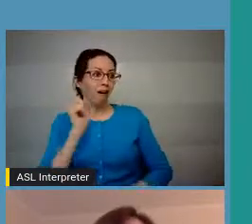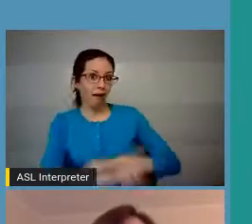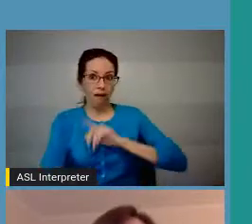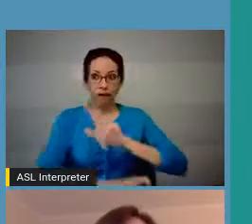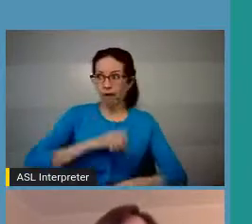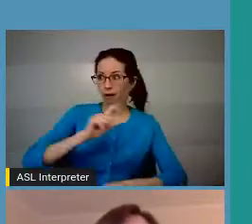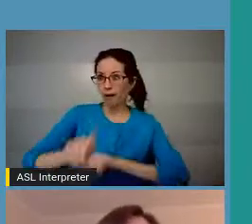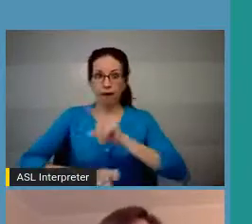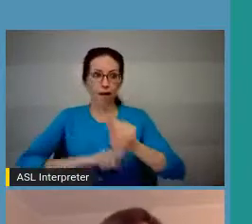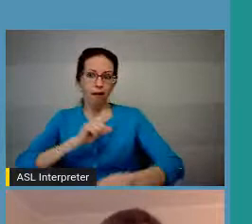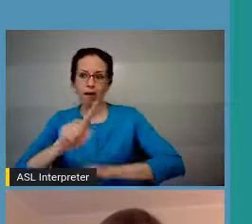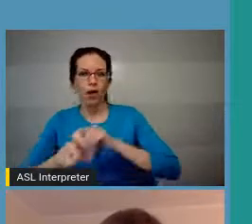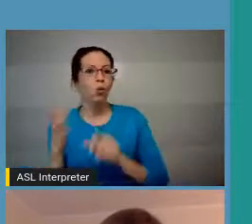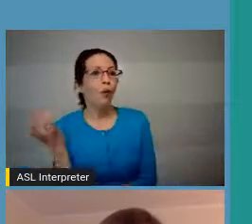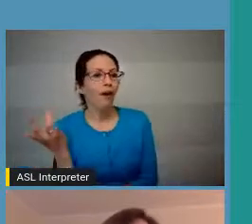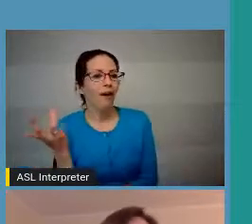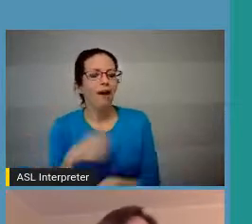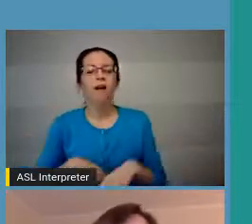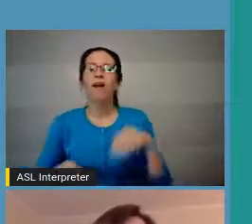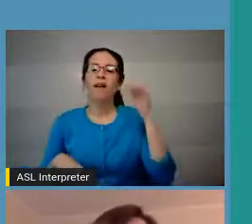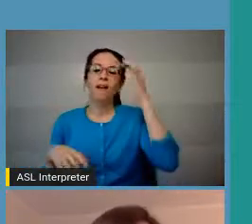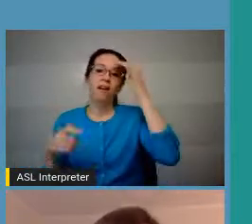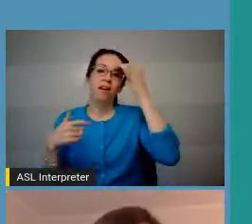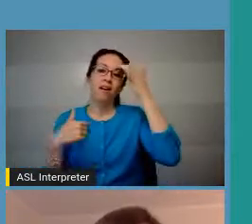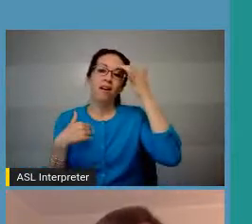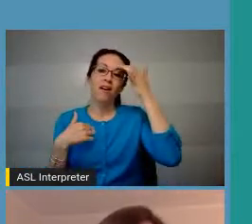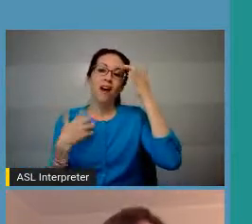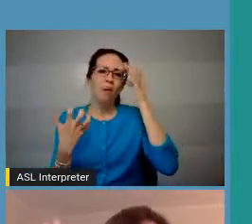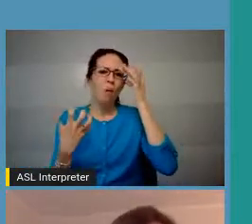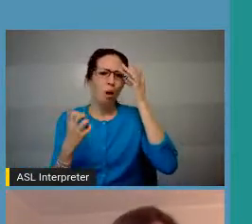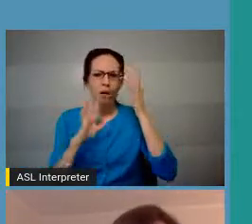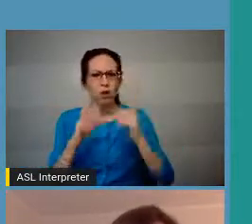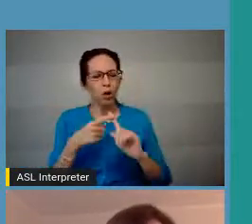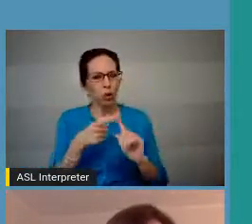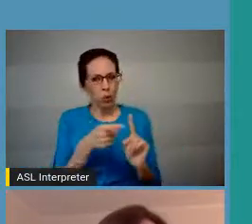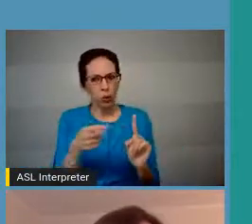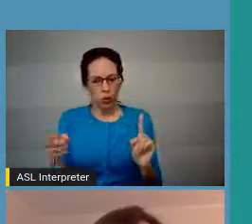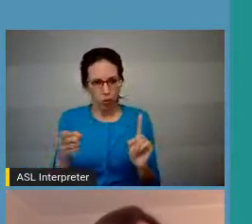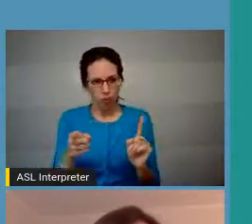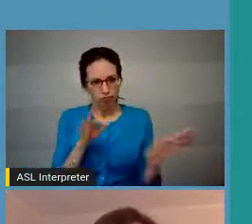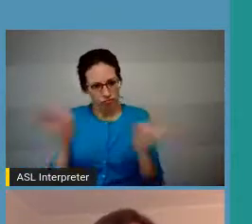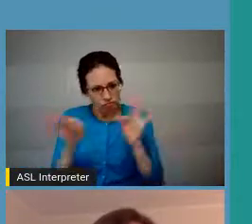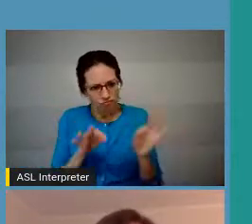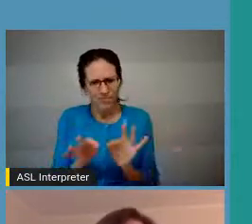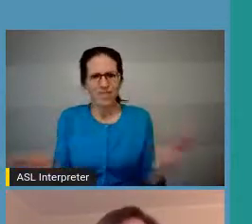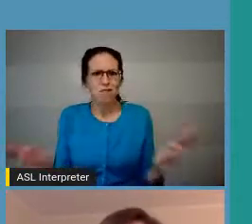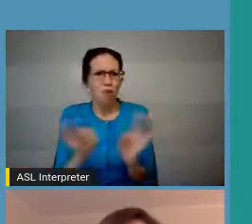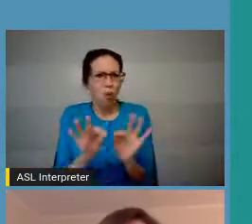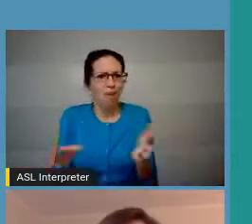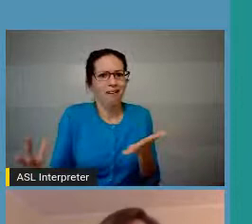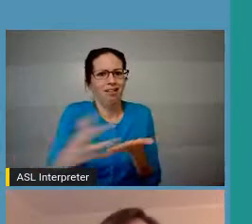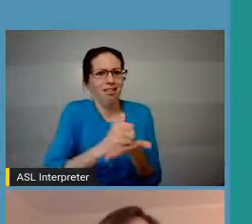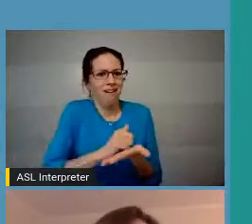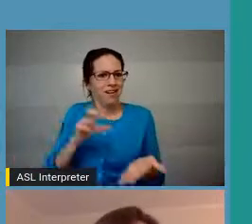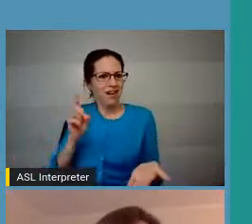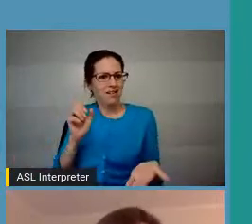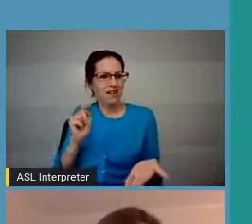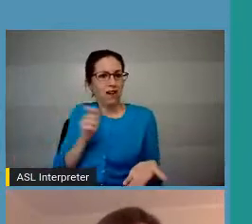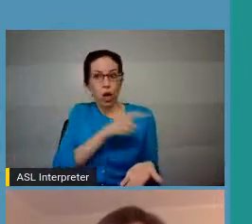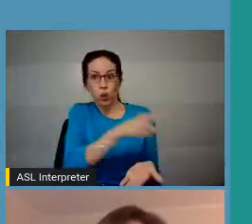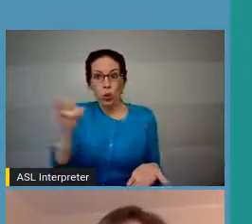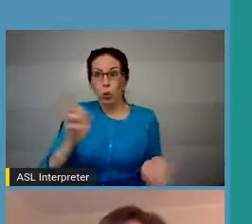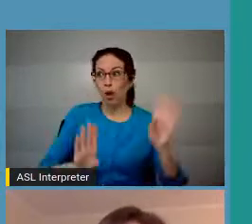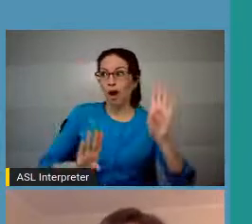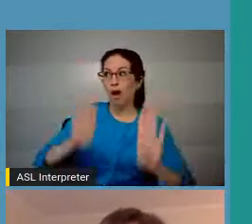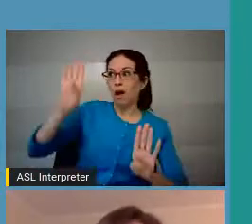this presentation by talking to you about how important it is to collect data. And asking you to raise your hands would be a great way for me to